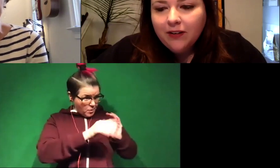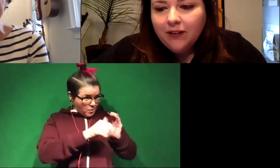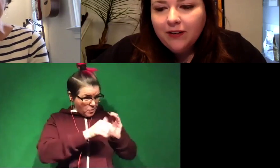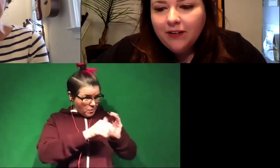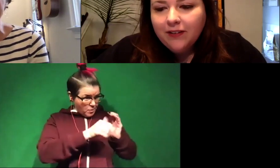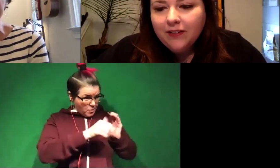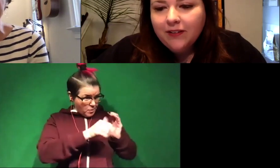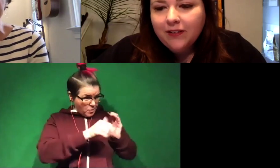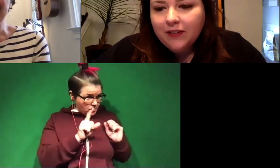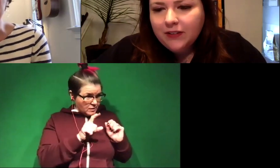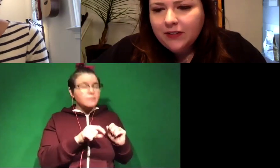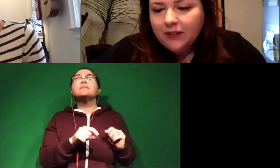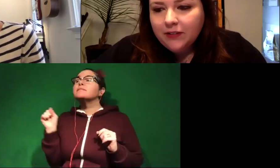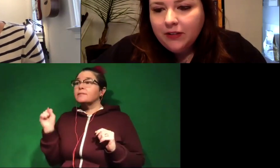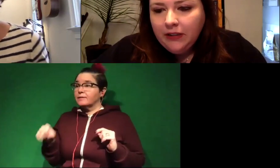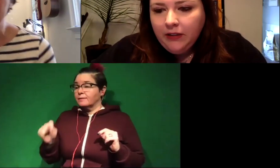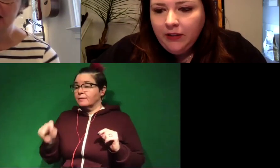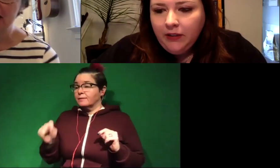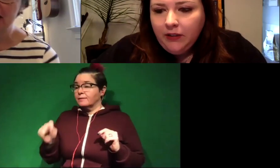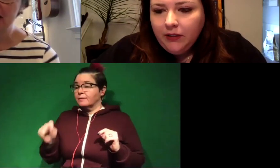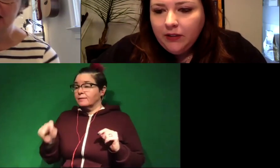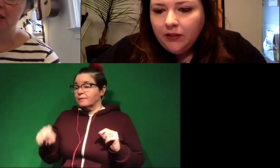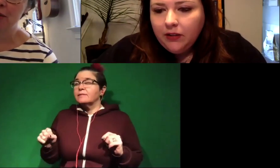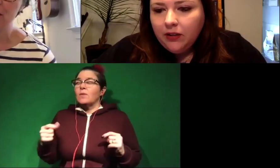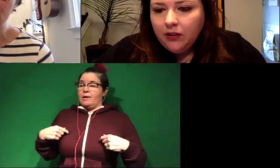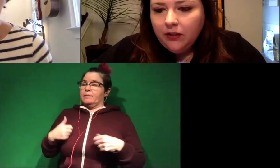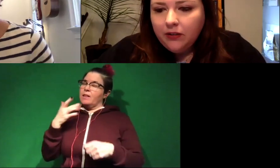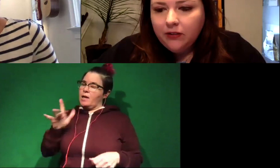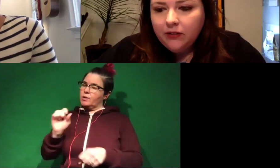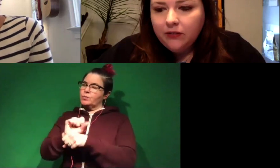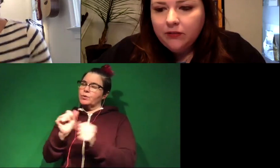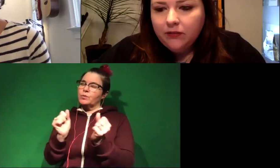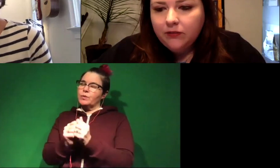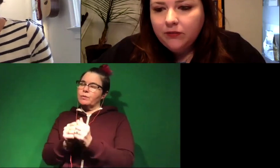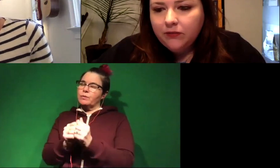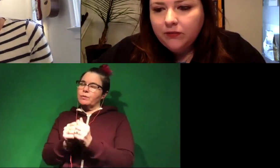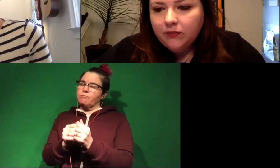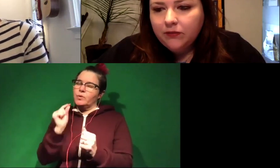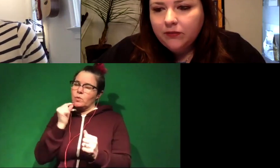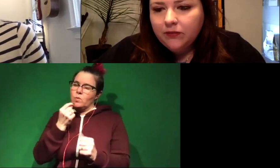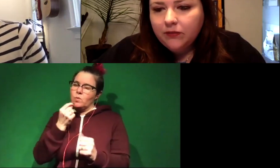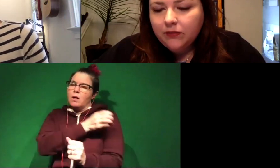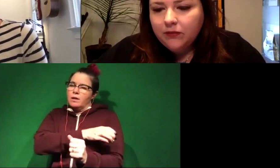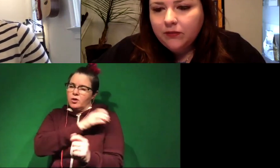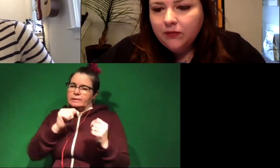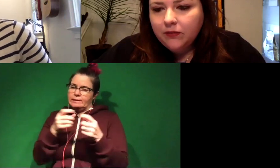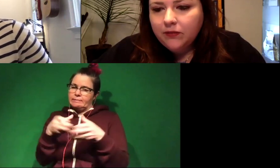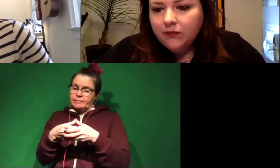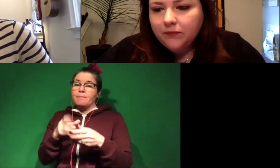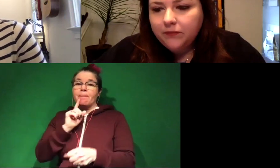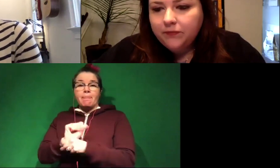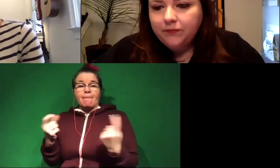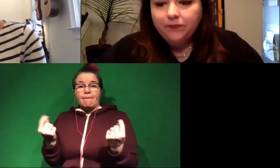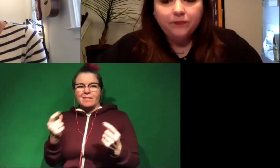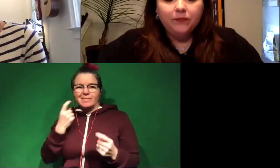Yes. So I'm very lucky to work with a very cool clinical team where we just finished